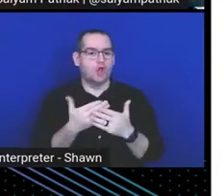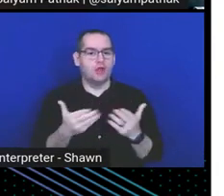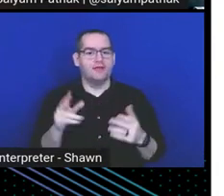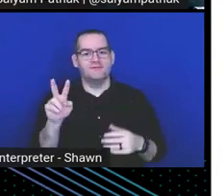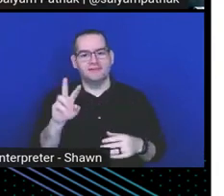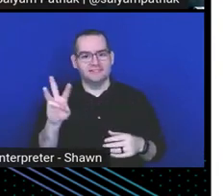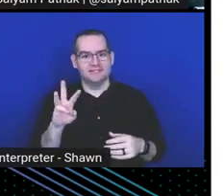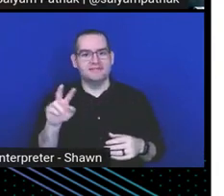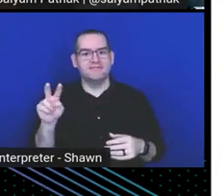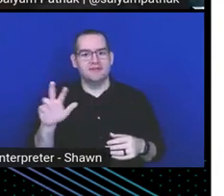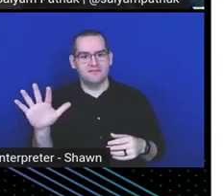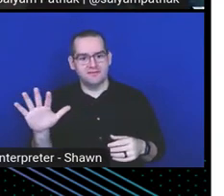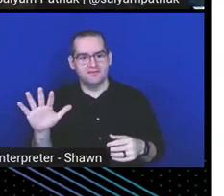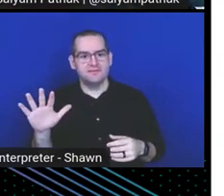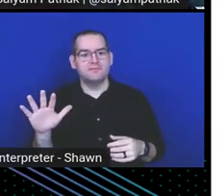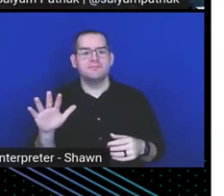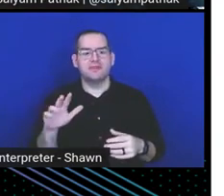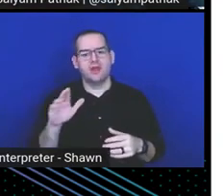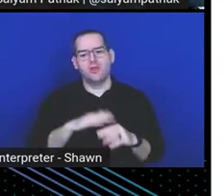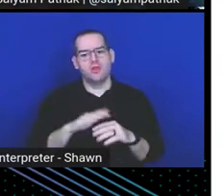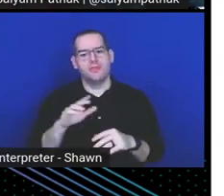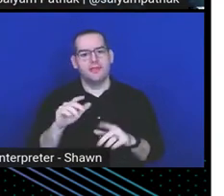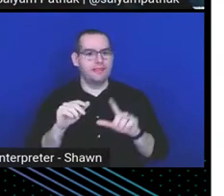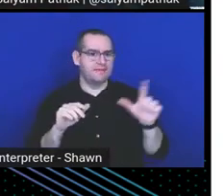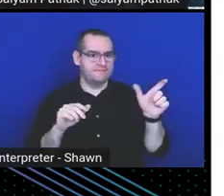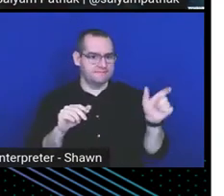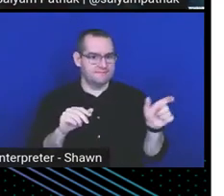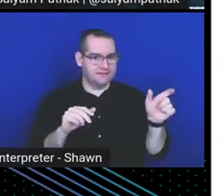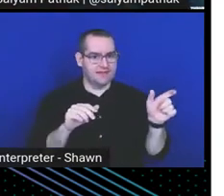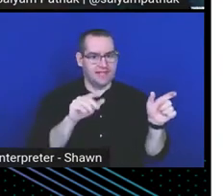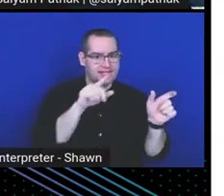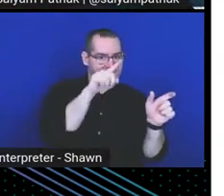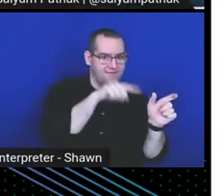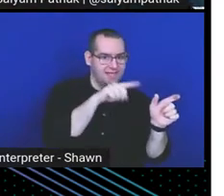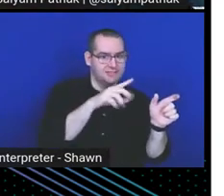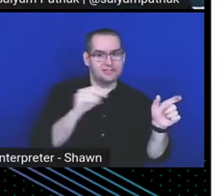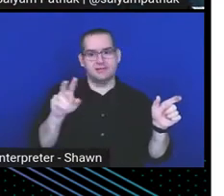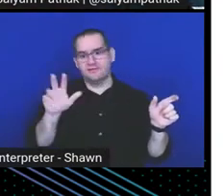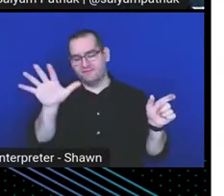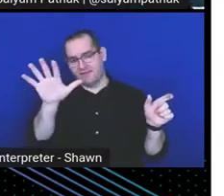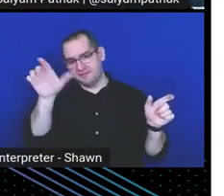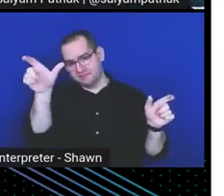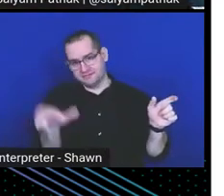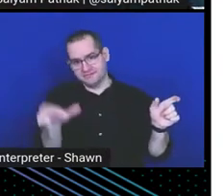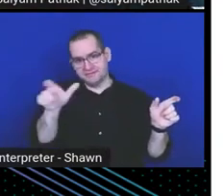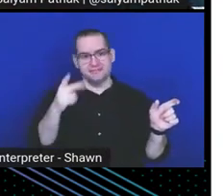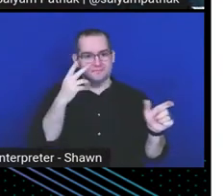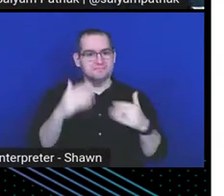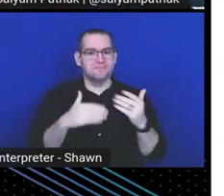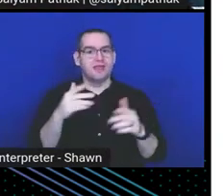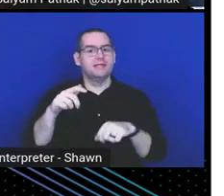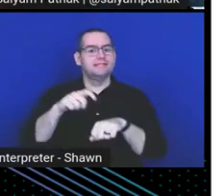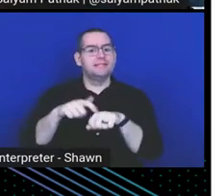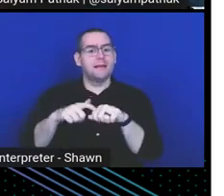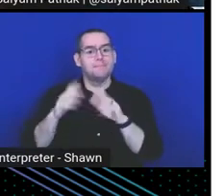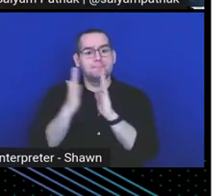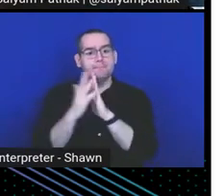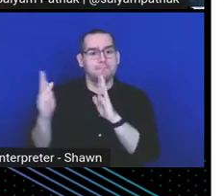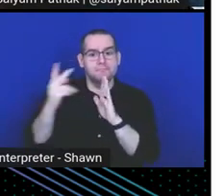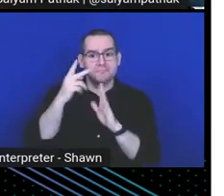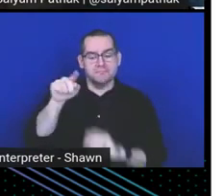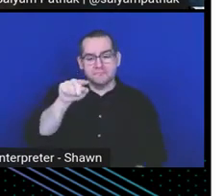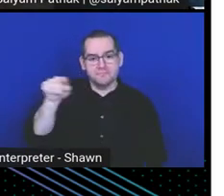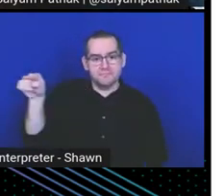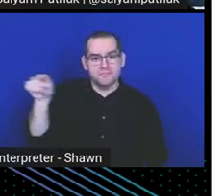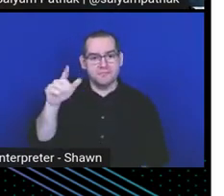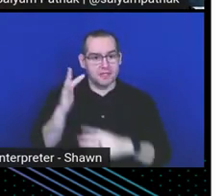v6, v5. So on the right hand side, on the left hand side, there's a navigation. On the right hand side, you are seeing. Now this is the timeline feature. So you get to know. So as